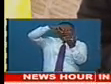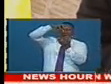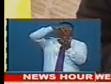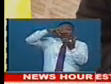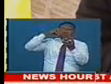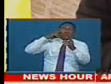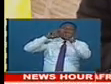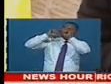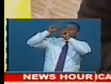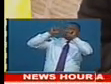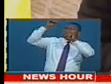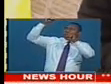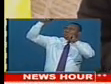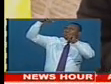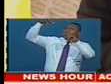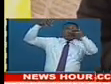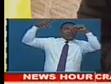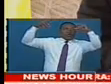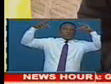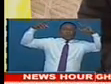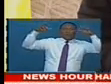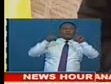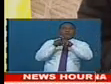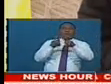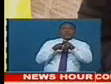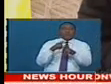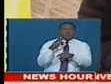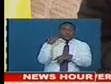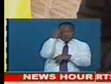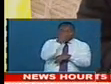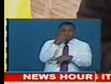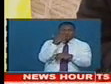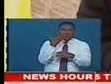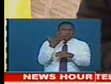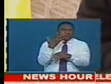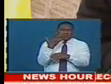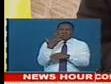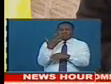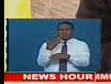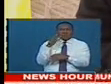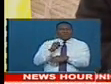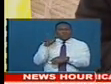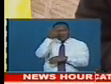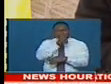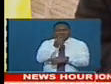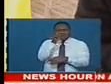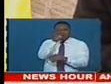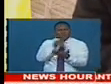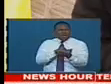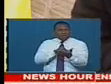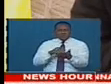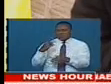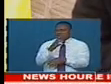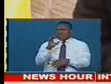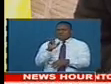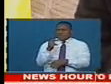radio telescopes, ones in Europe, and also one in South Africa, 4,600 kilometers away.